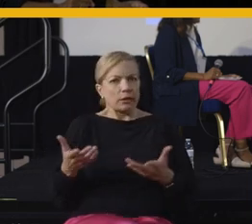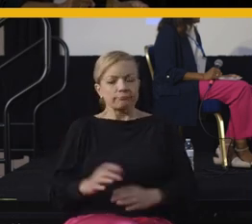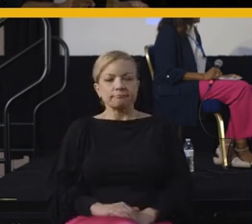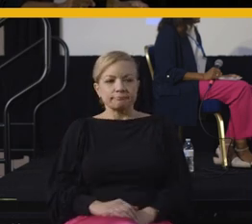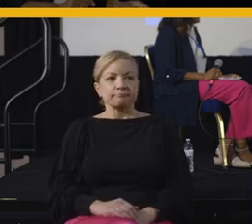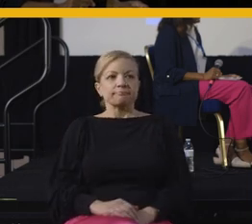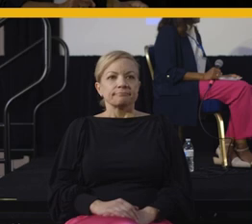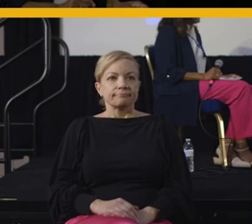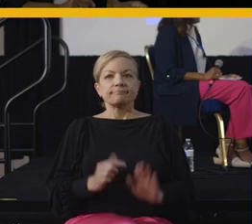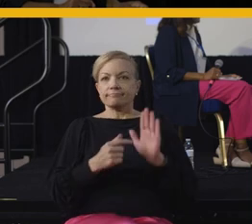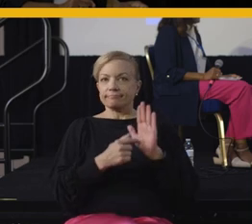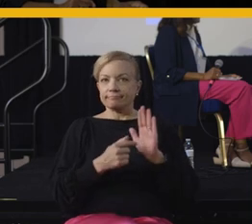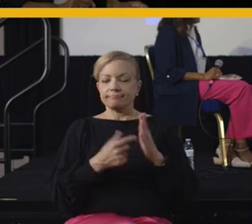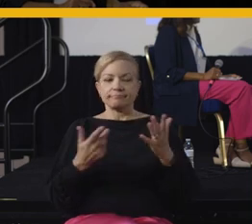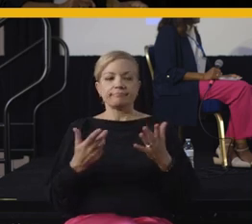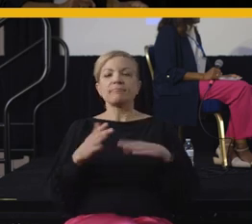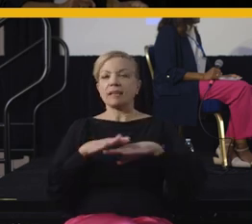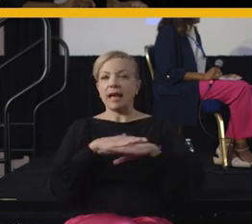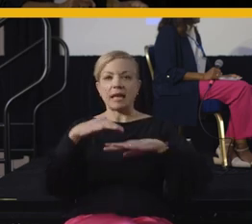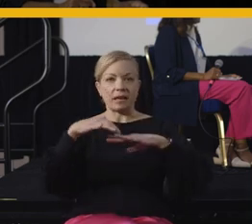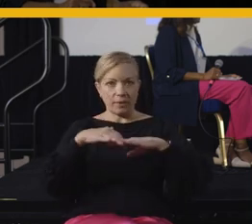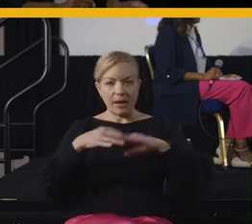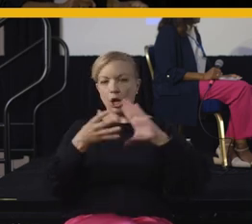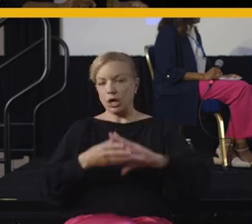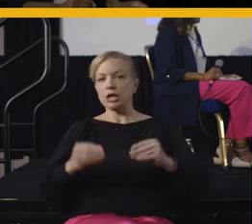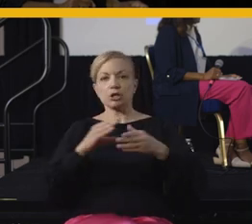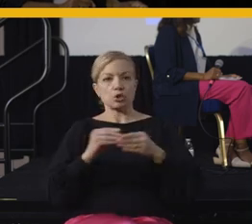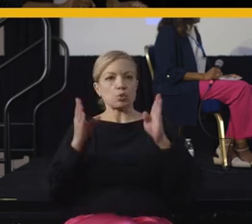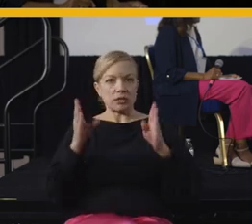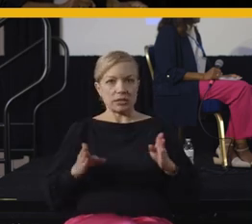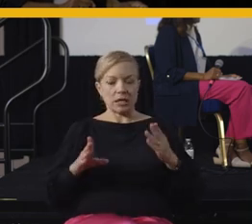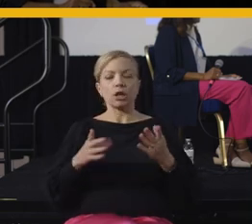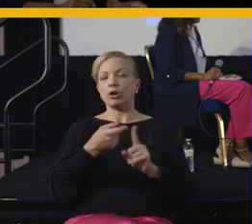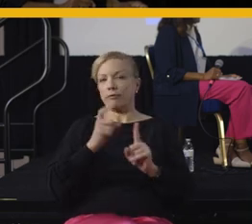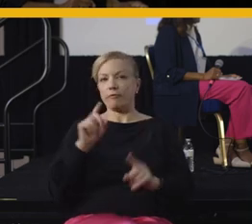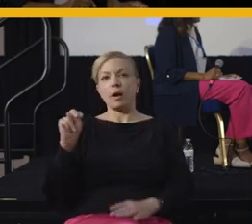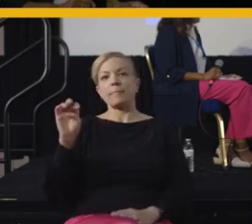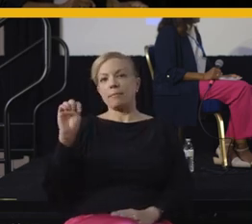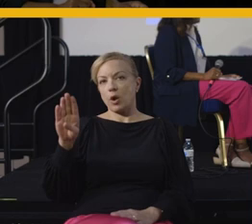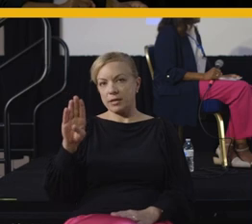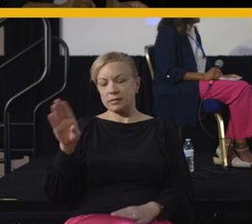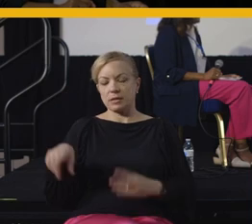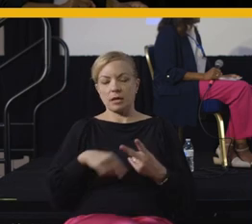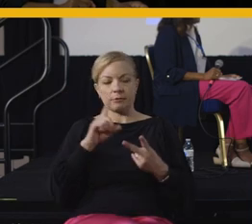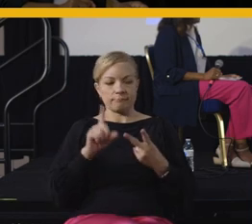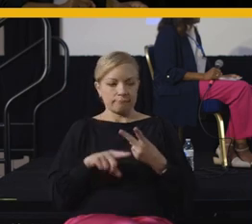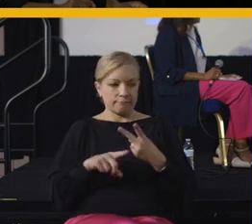had a Native American storytellers from Nebraska, from